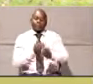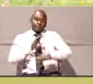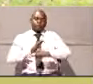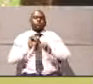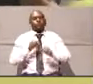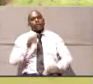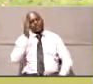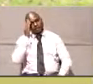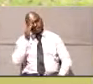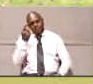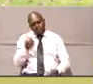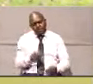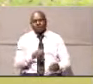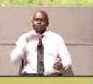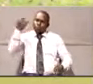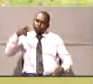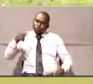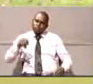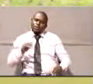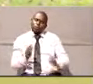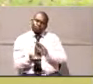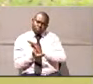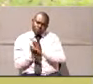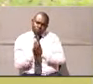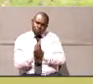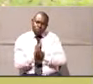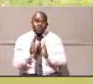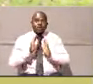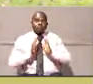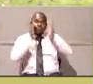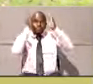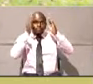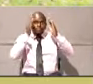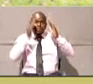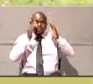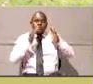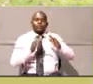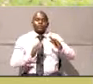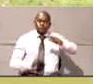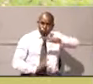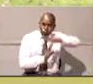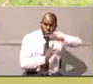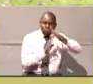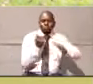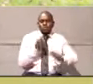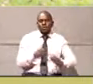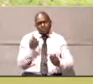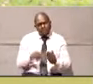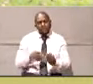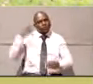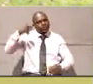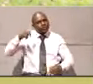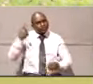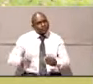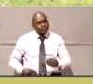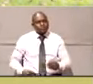know. What are those qualifications that make somebody stand out among all other bishops? That can make somebody